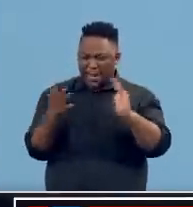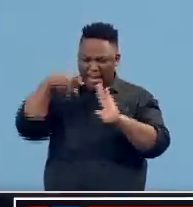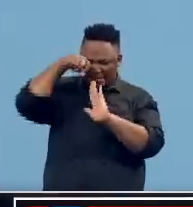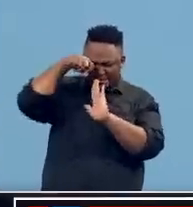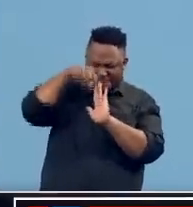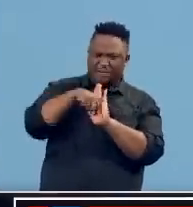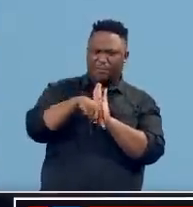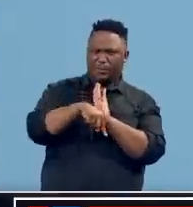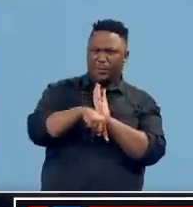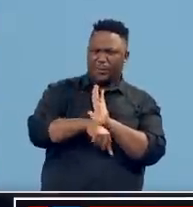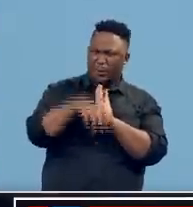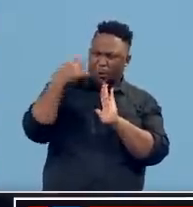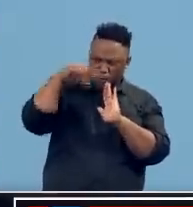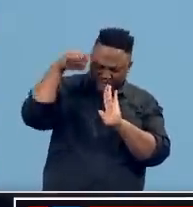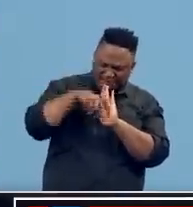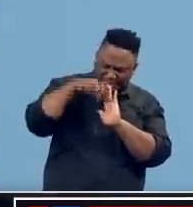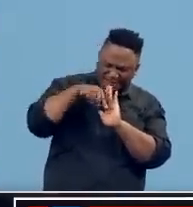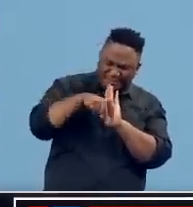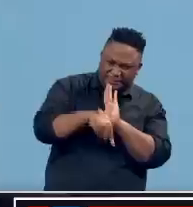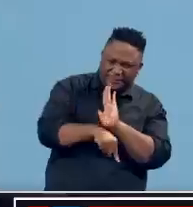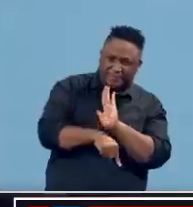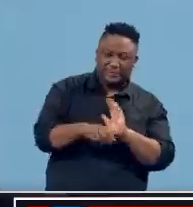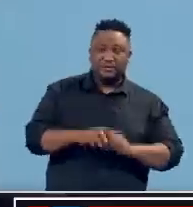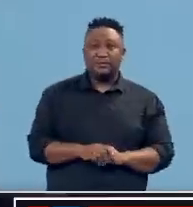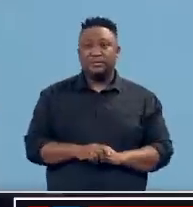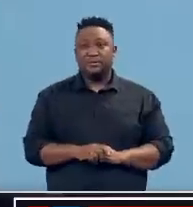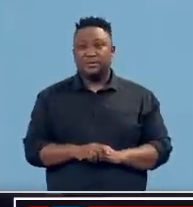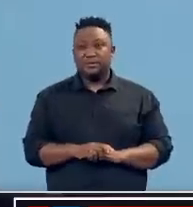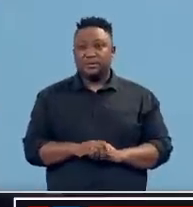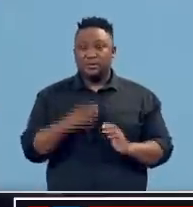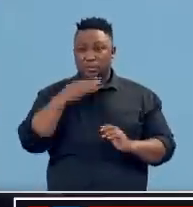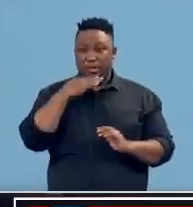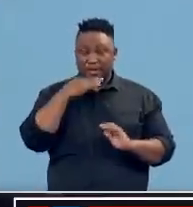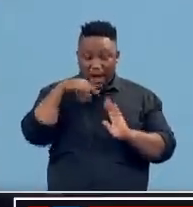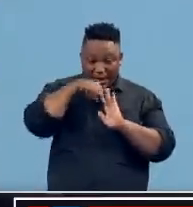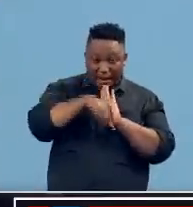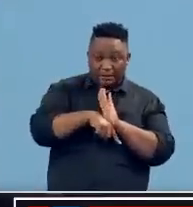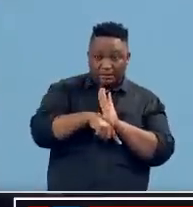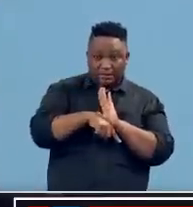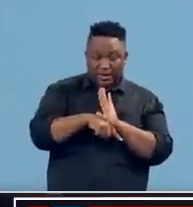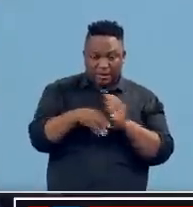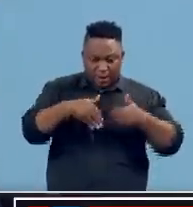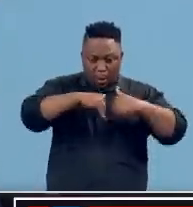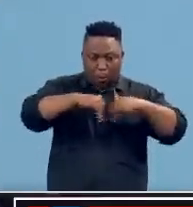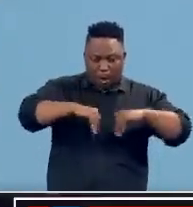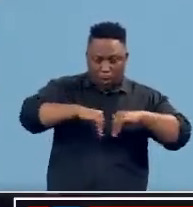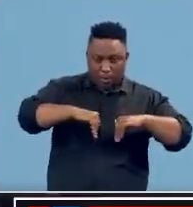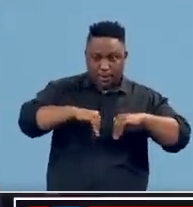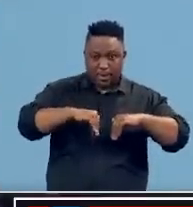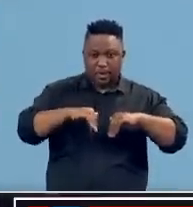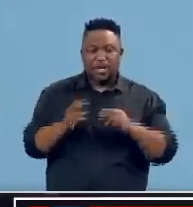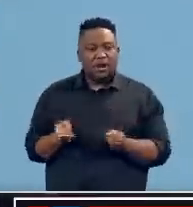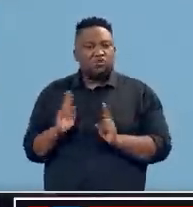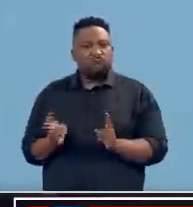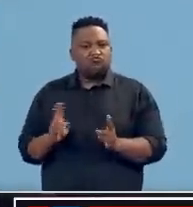of about 20 square kilometers. And so there are voids underground, and what nature wants to do is close those voids. There's the gravity acting